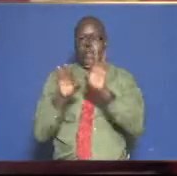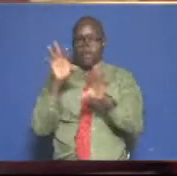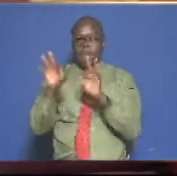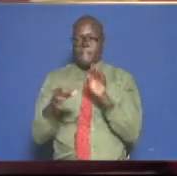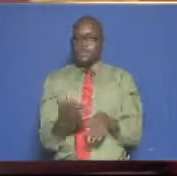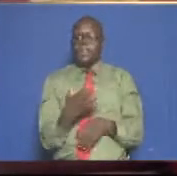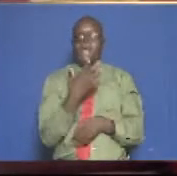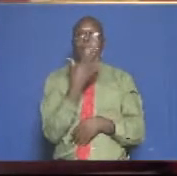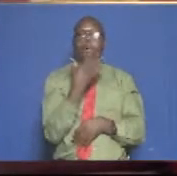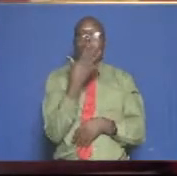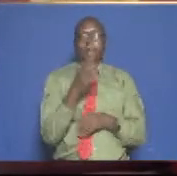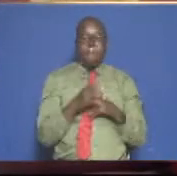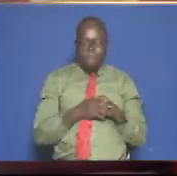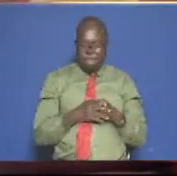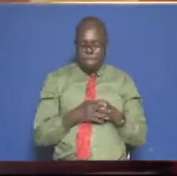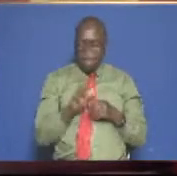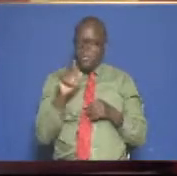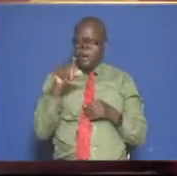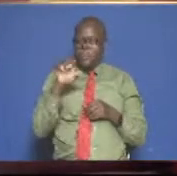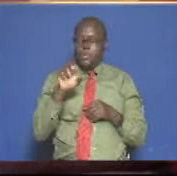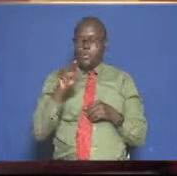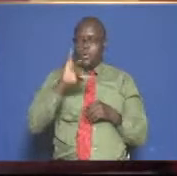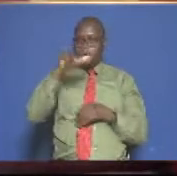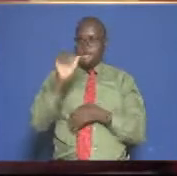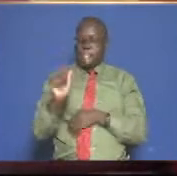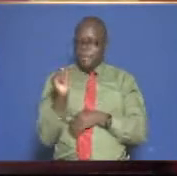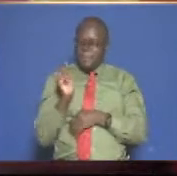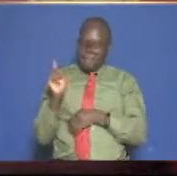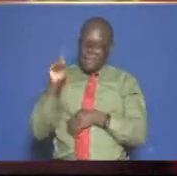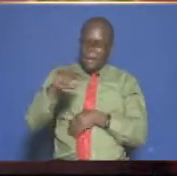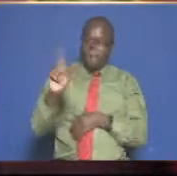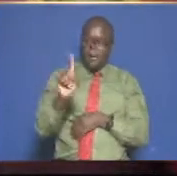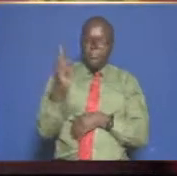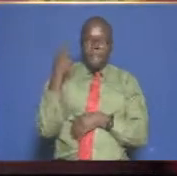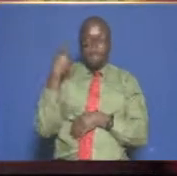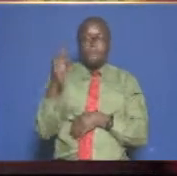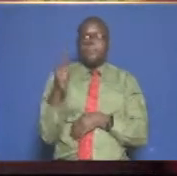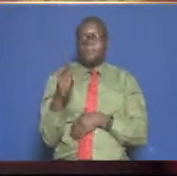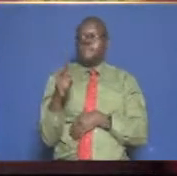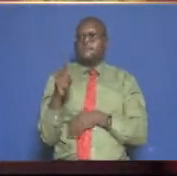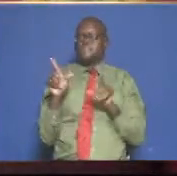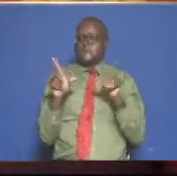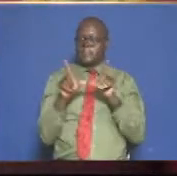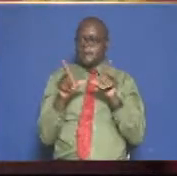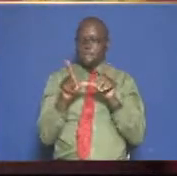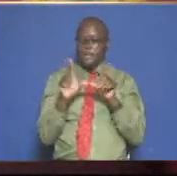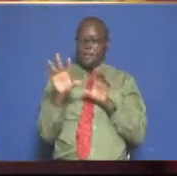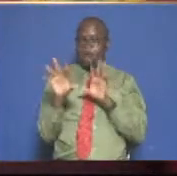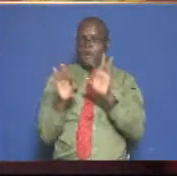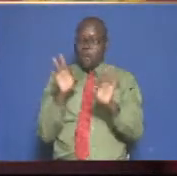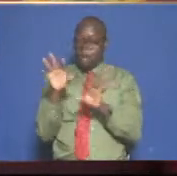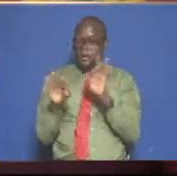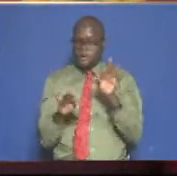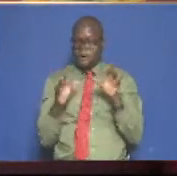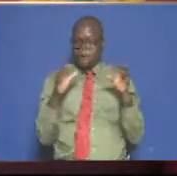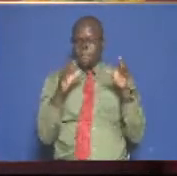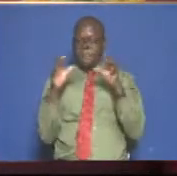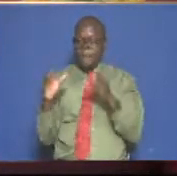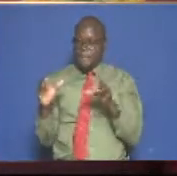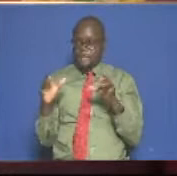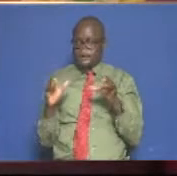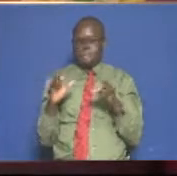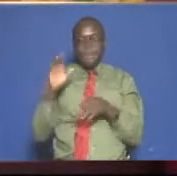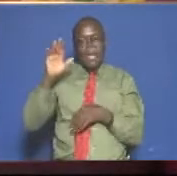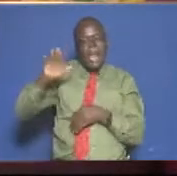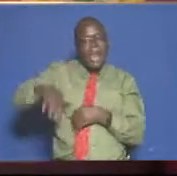Ugunja, Mr. Speaker, and I came to Nairobi to look for my certificate of nomination from the party, it was